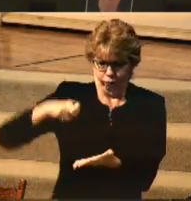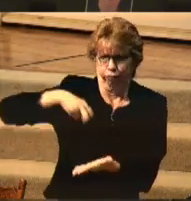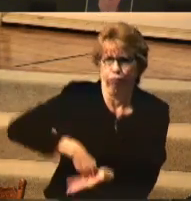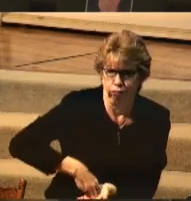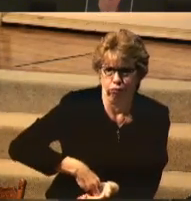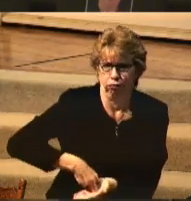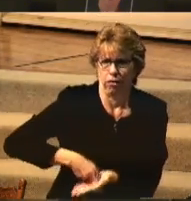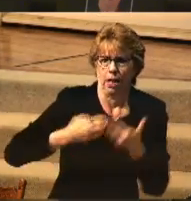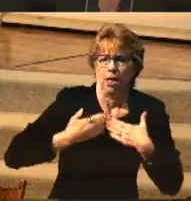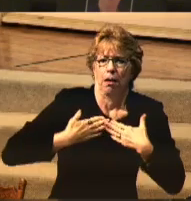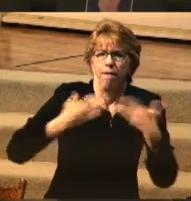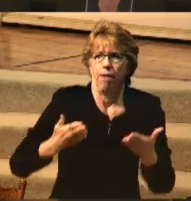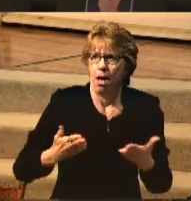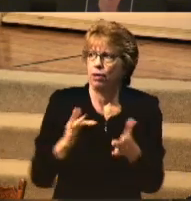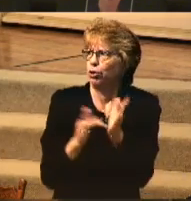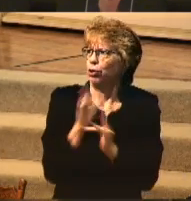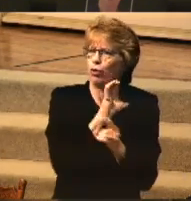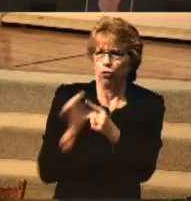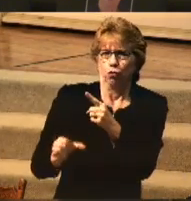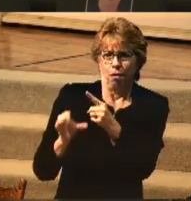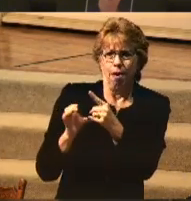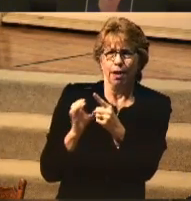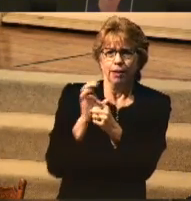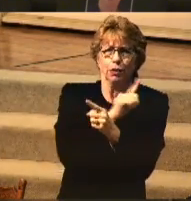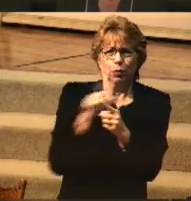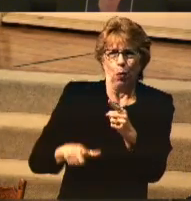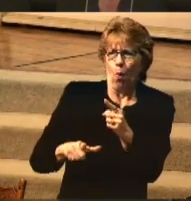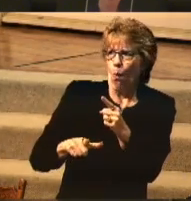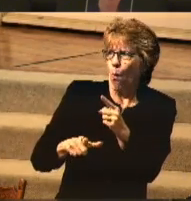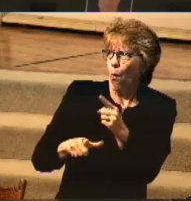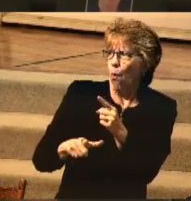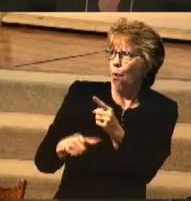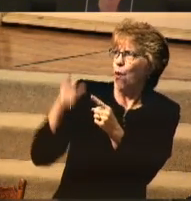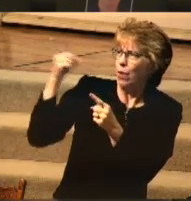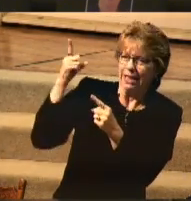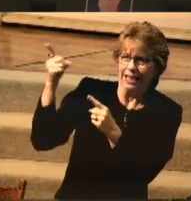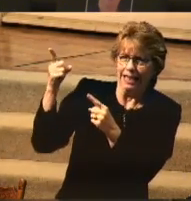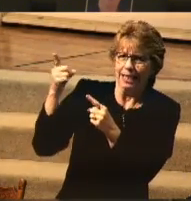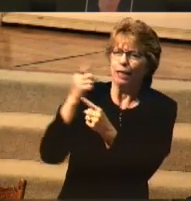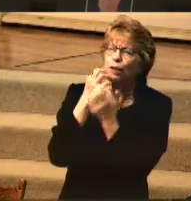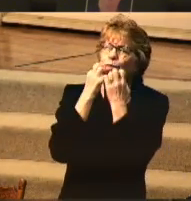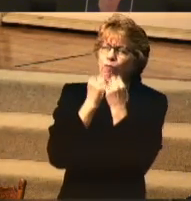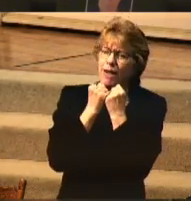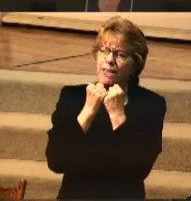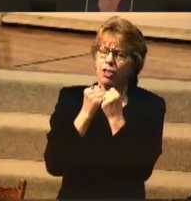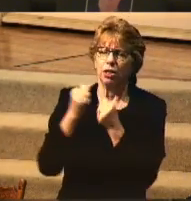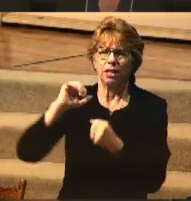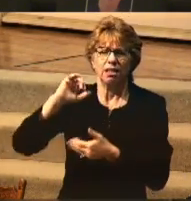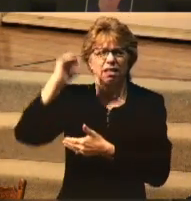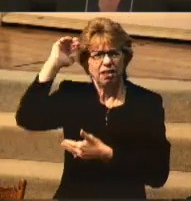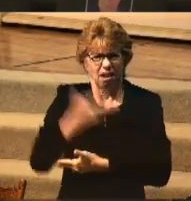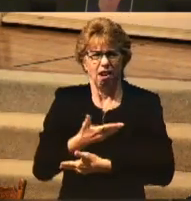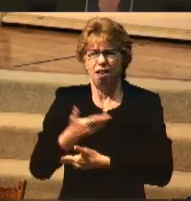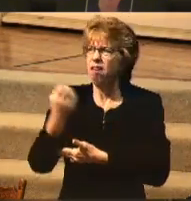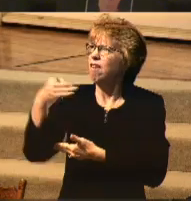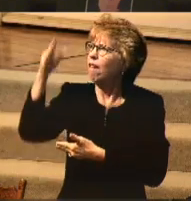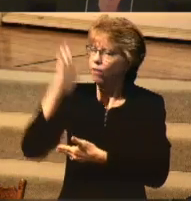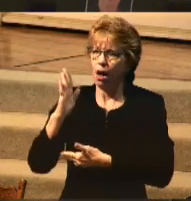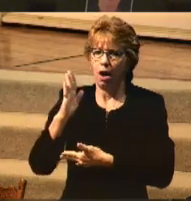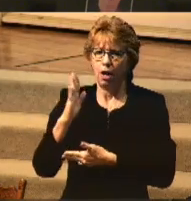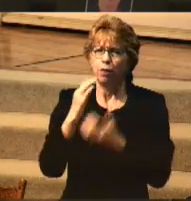that Jesus Christ is Lord, to the glory of God the Father. He is the precious Son of God, the precious